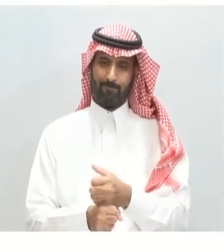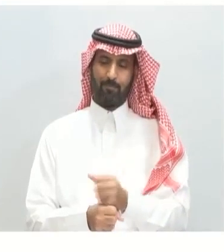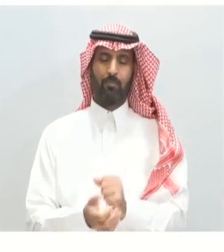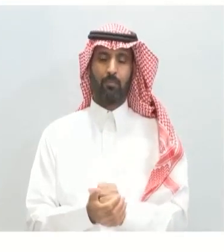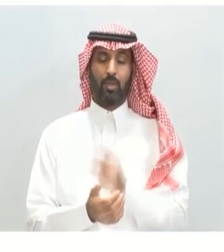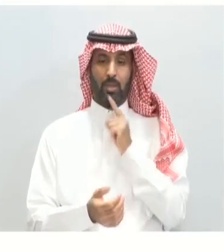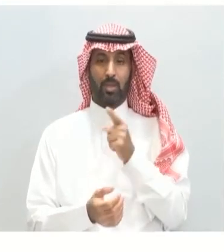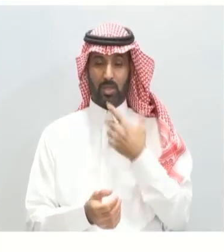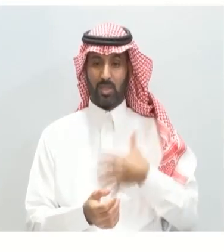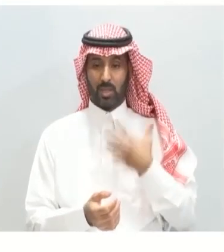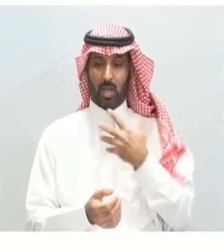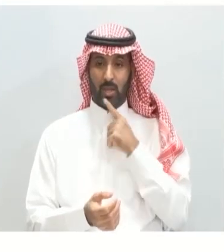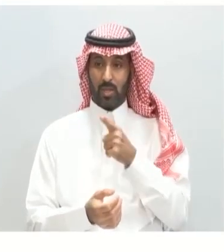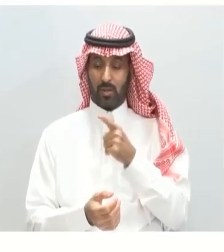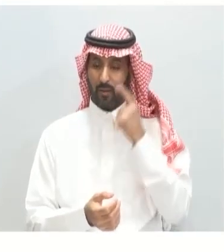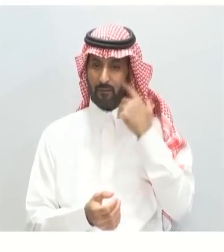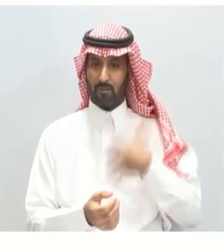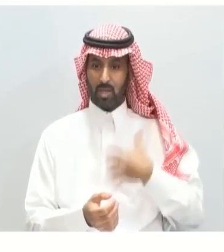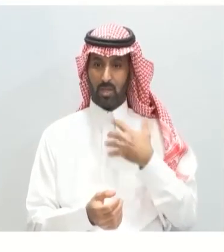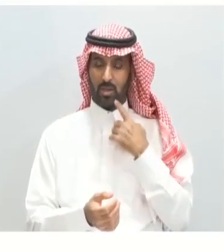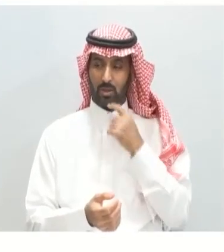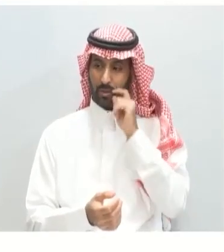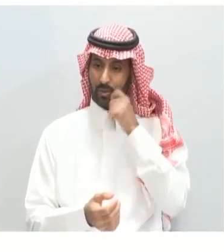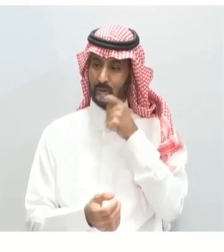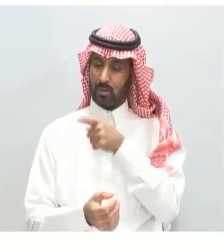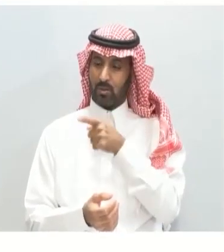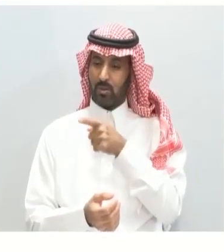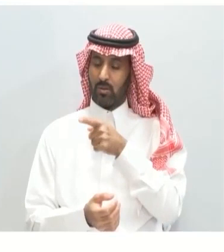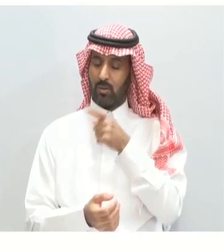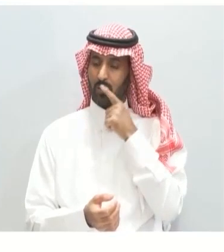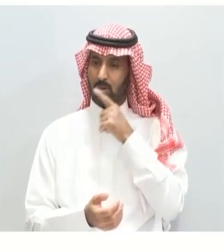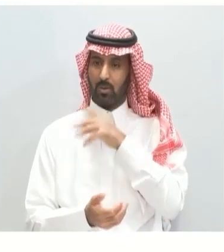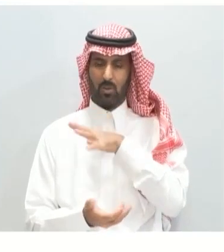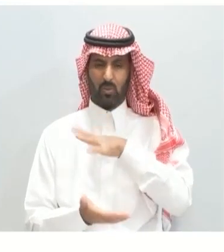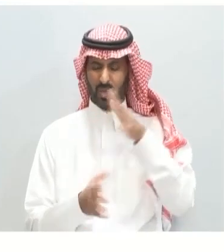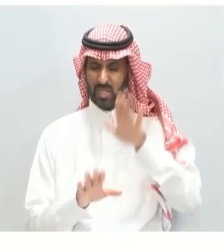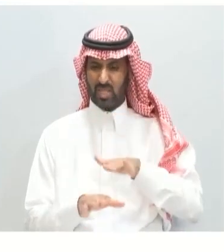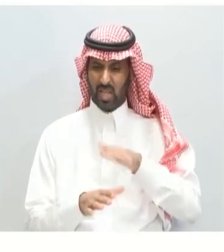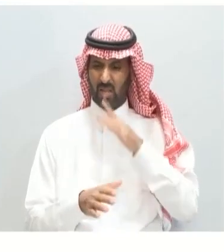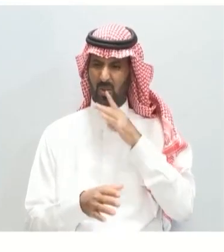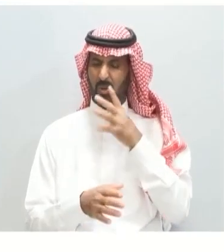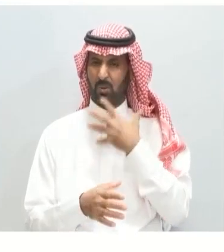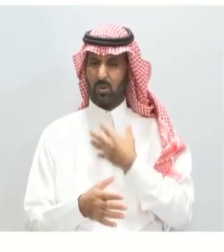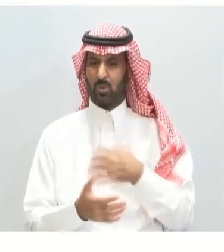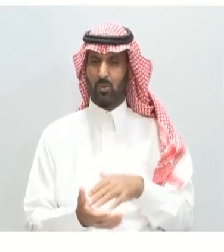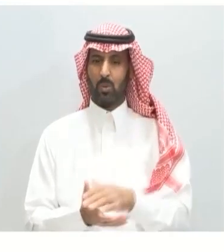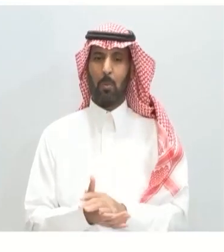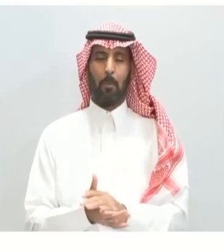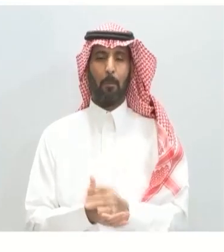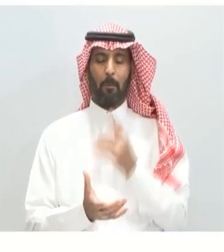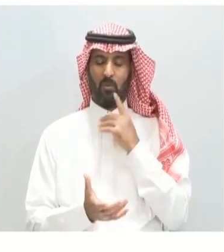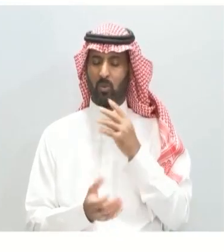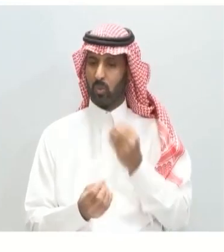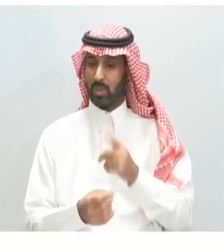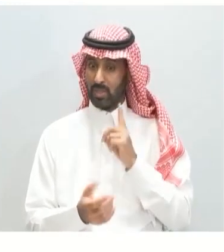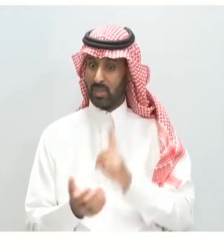he describing something that he feels, or is he describing the source? Very good. It's the source. So it was